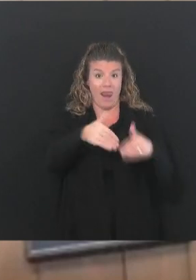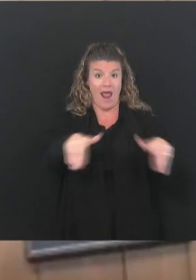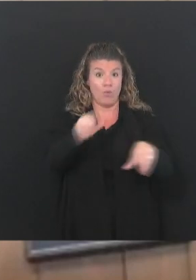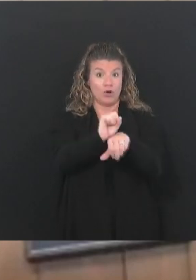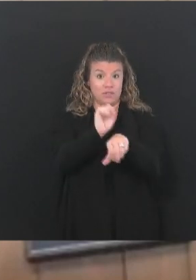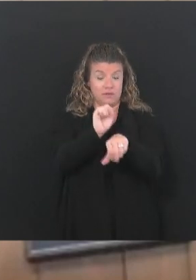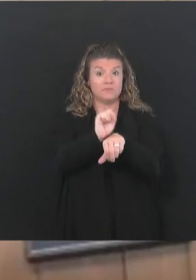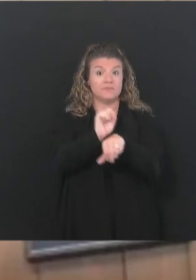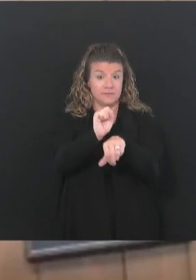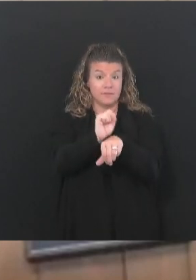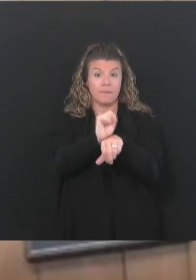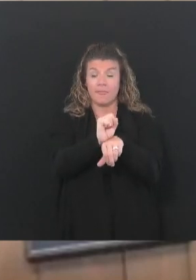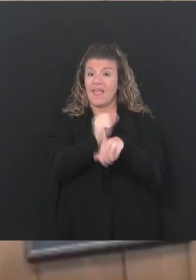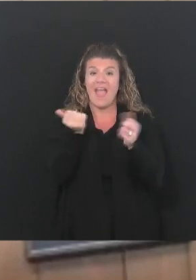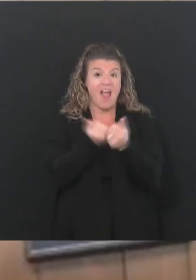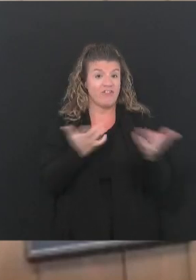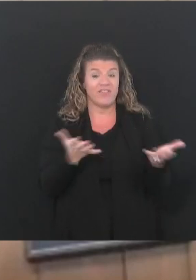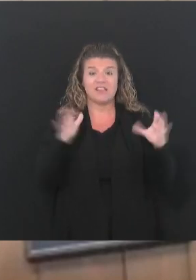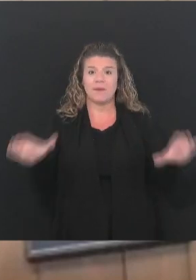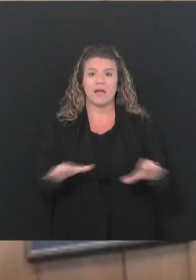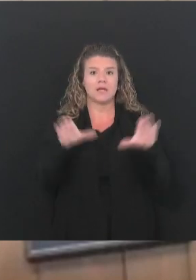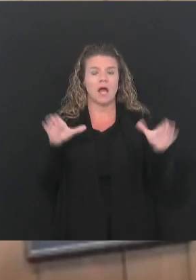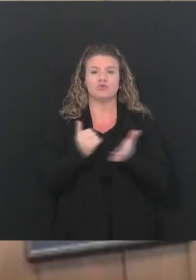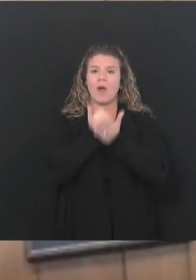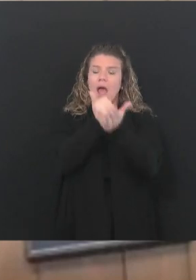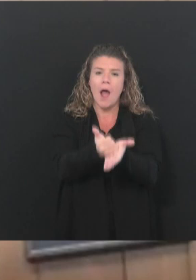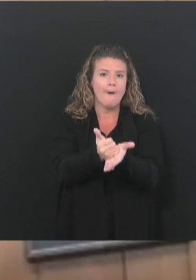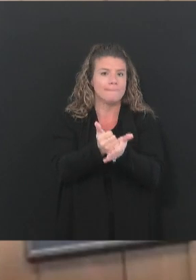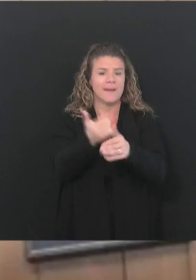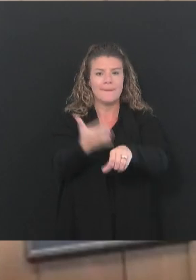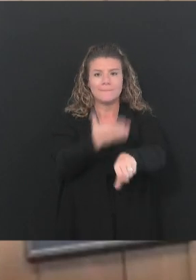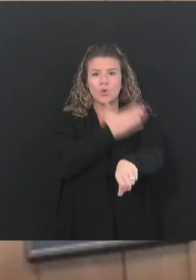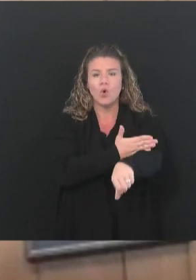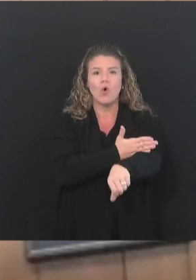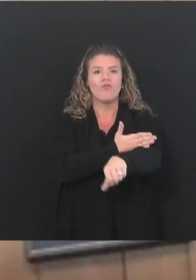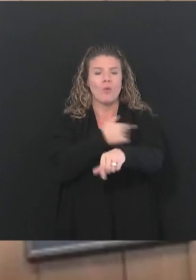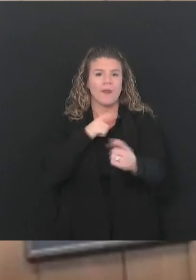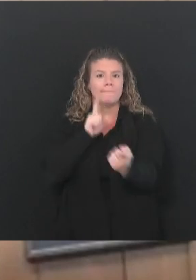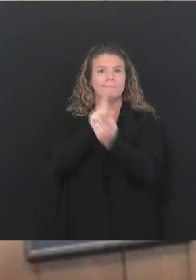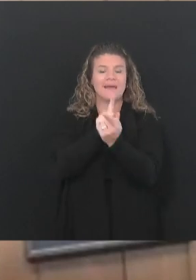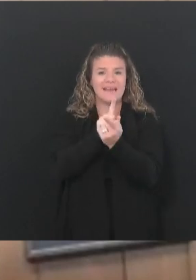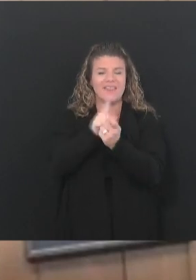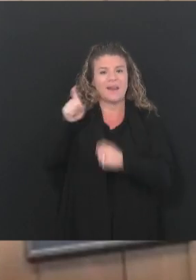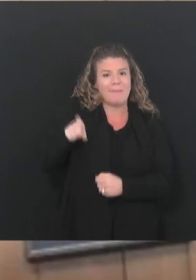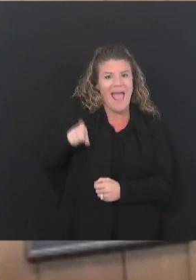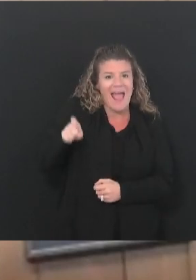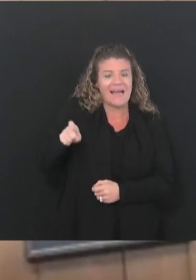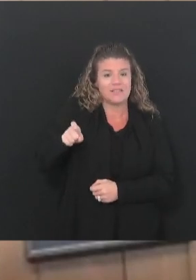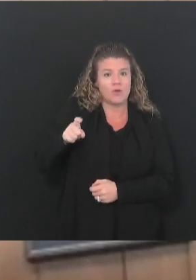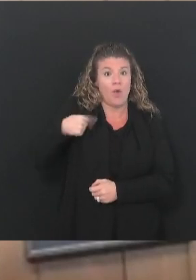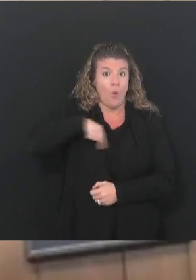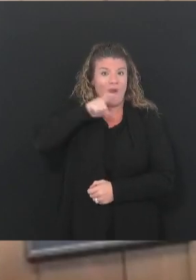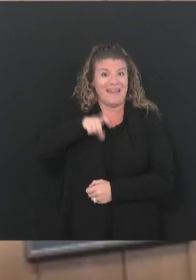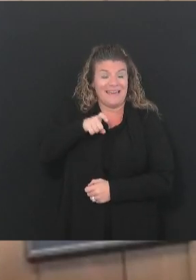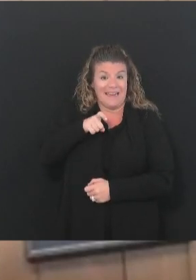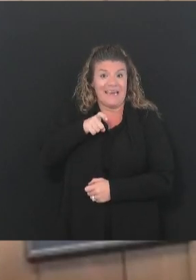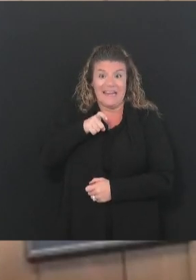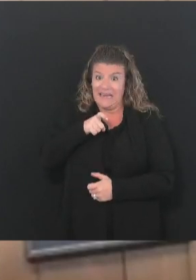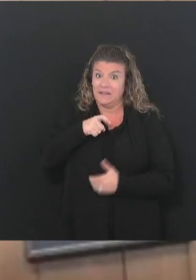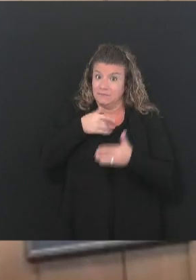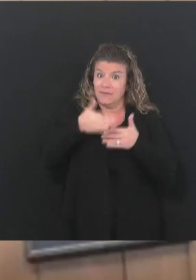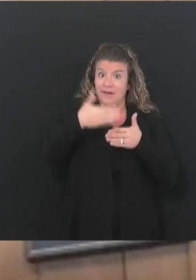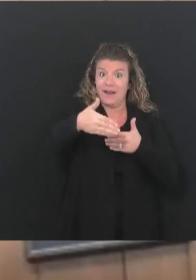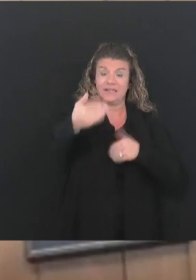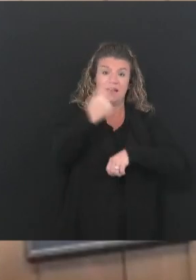workers. All things that are being done to help innovate and make sure that we meet the demands that we may have over the next several